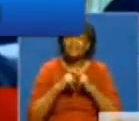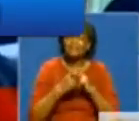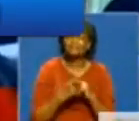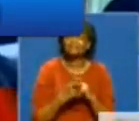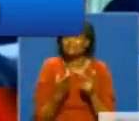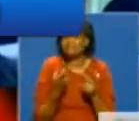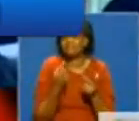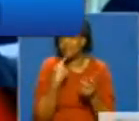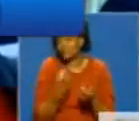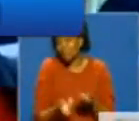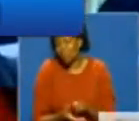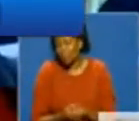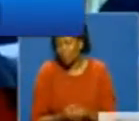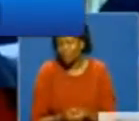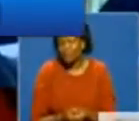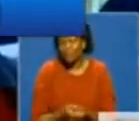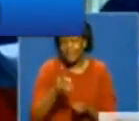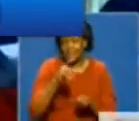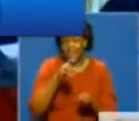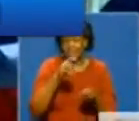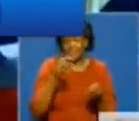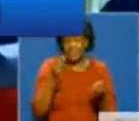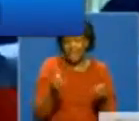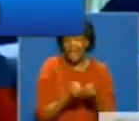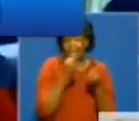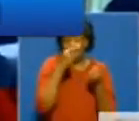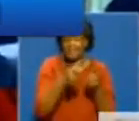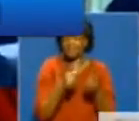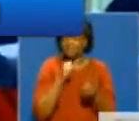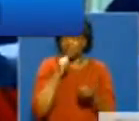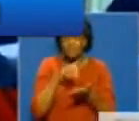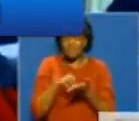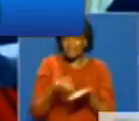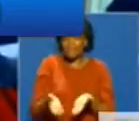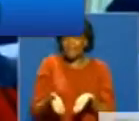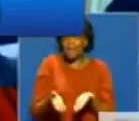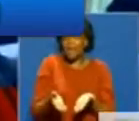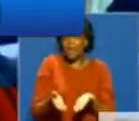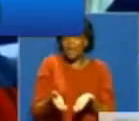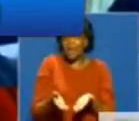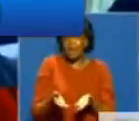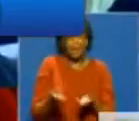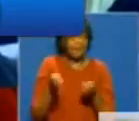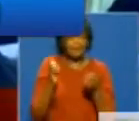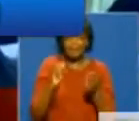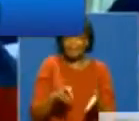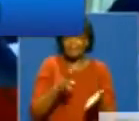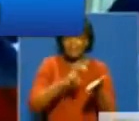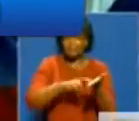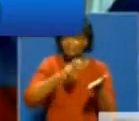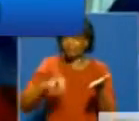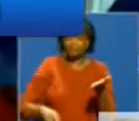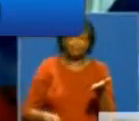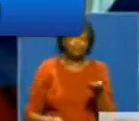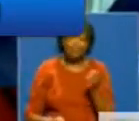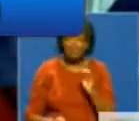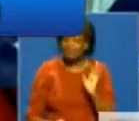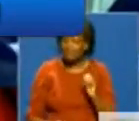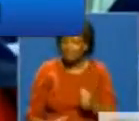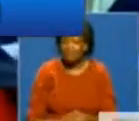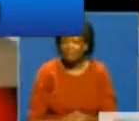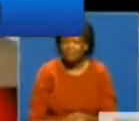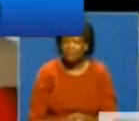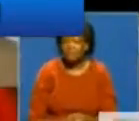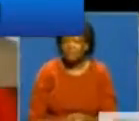Therefore, in that event, even though it's not the case here, there would be nothing to step away from. My lord, quickly